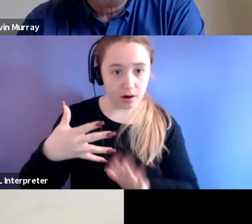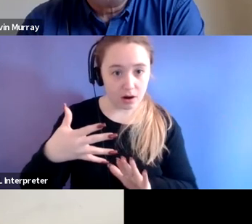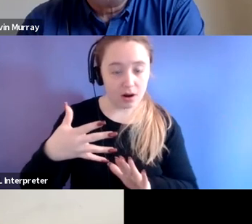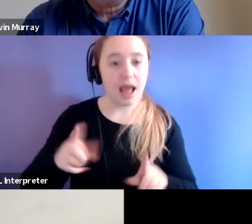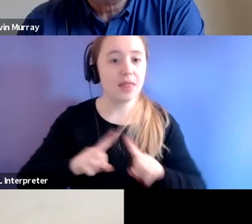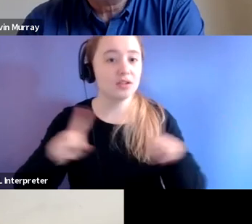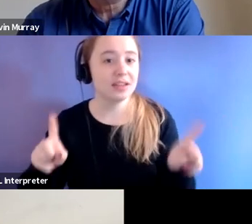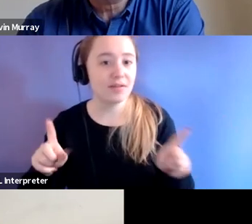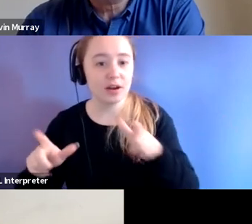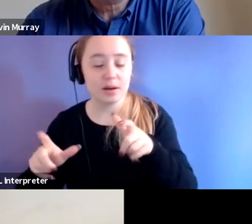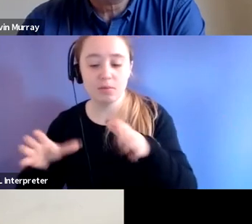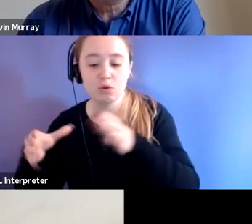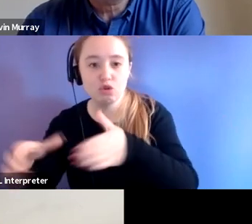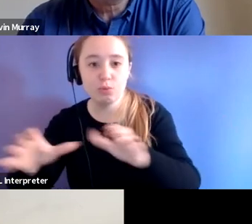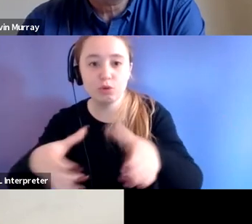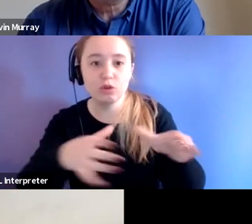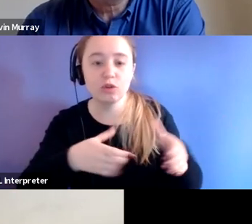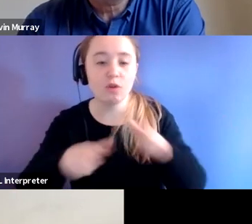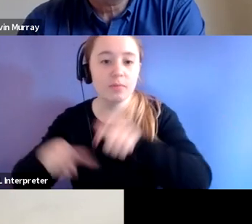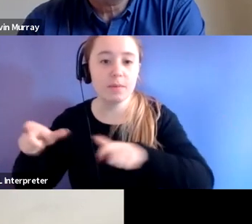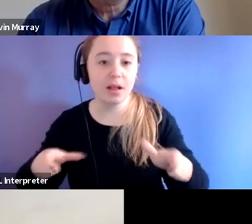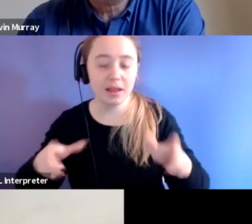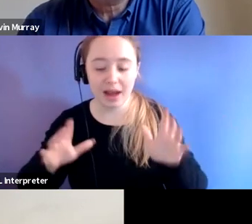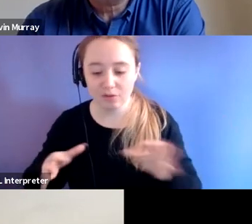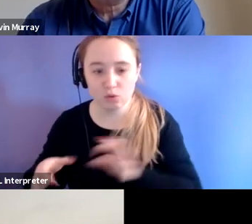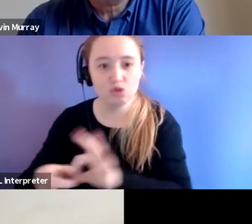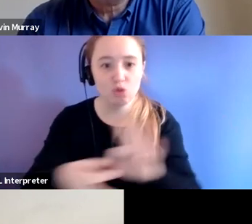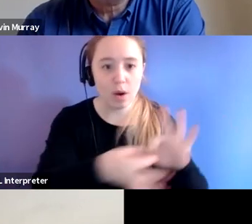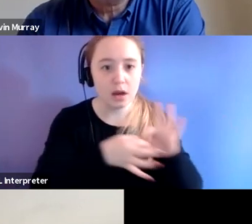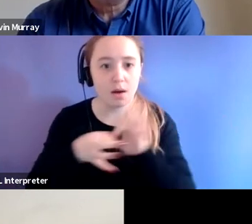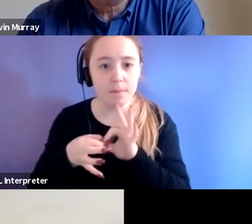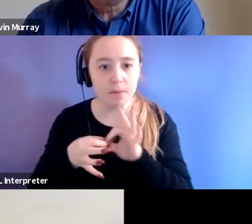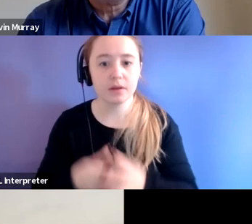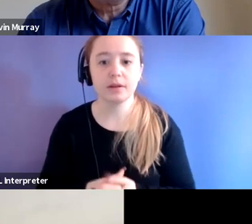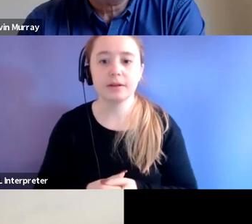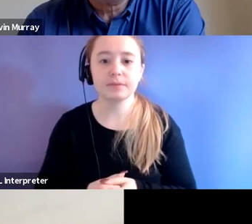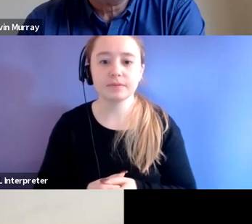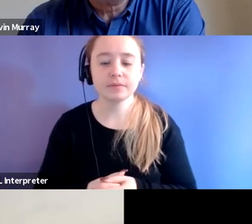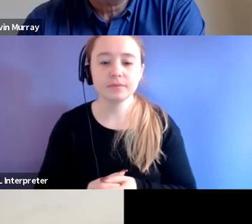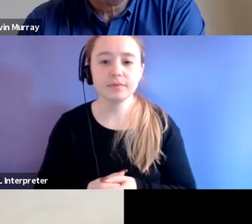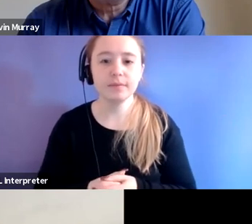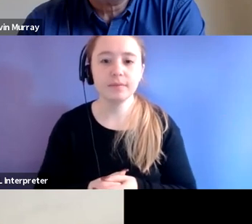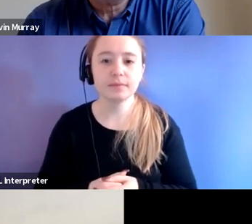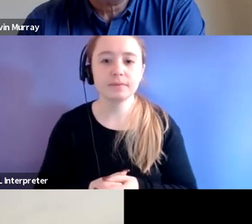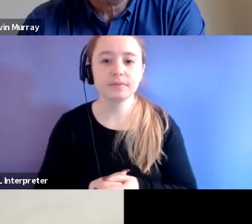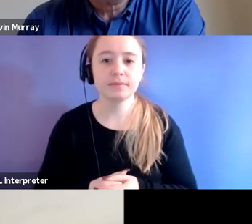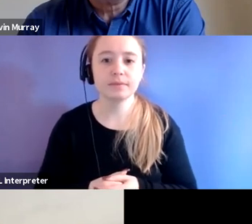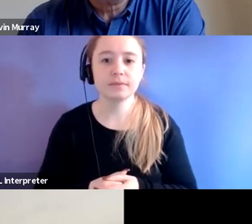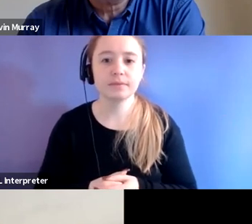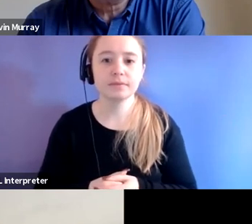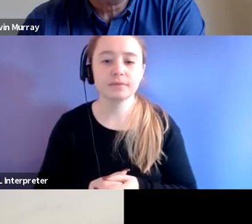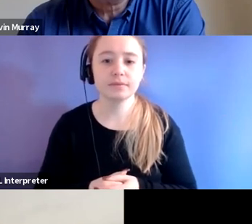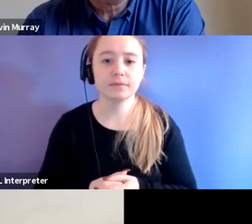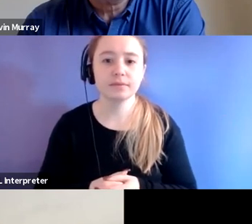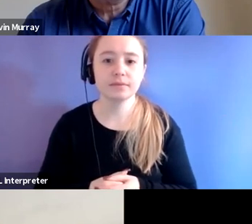different population groups, and that you're doing the two. Thank you, Irene, that's great. If I can pick up